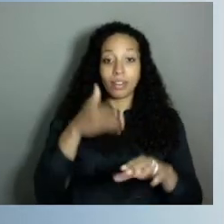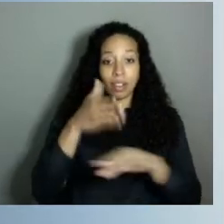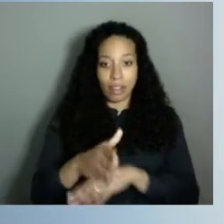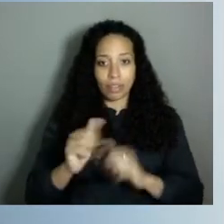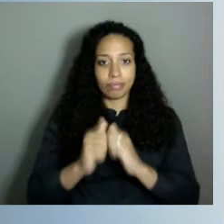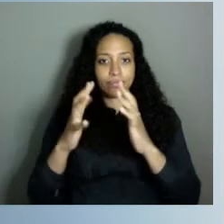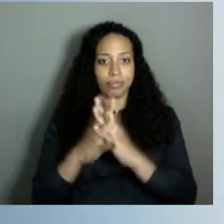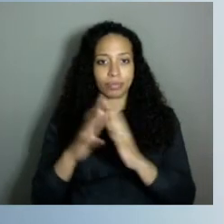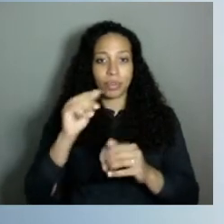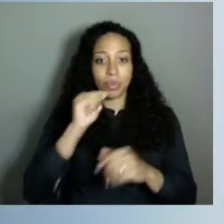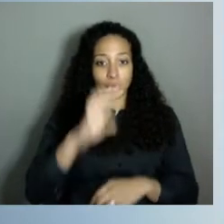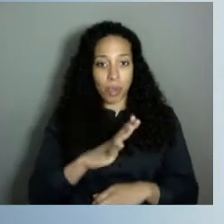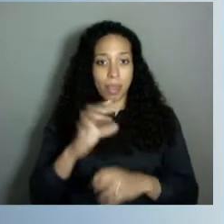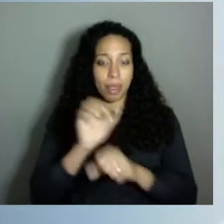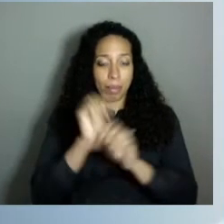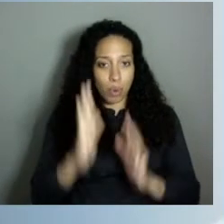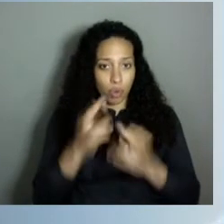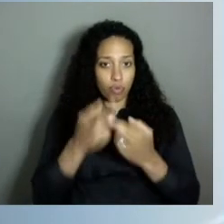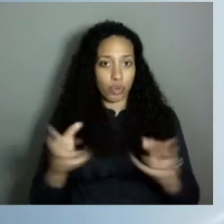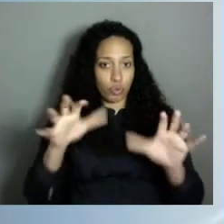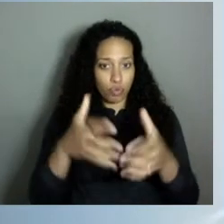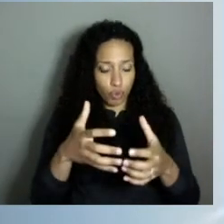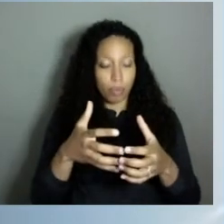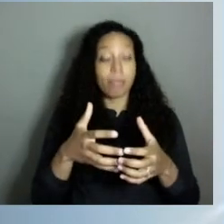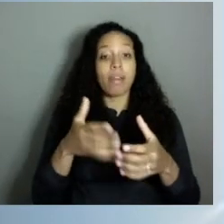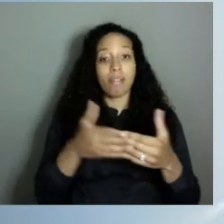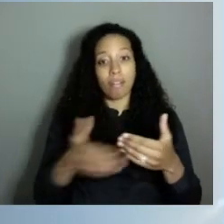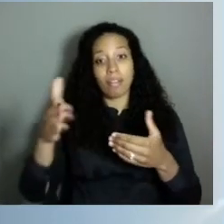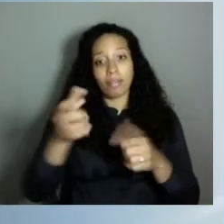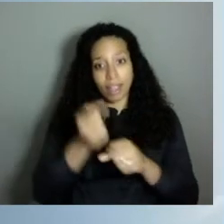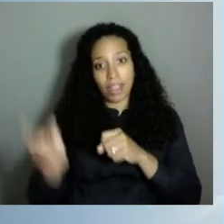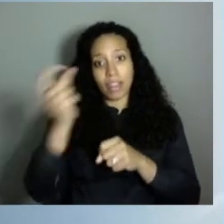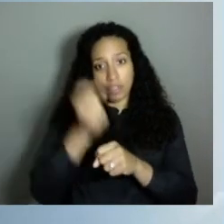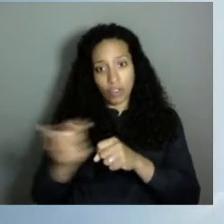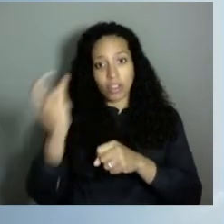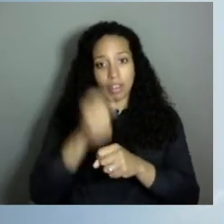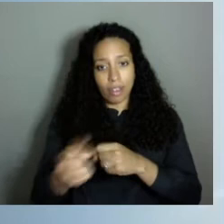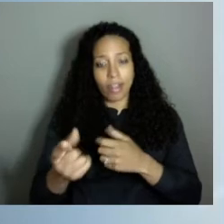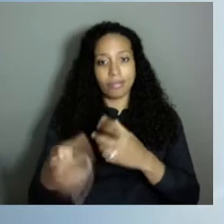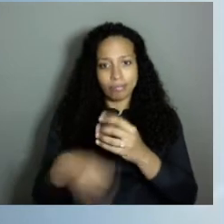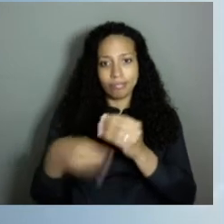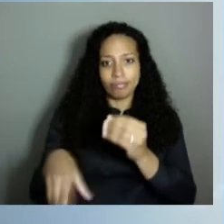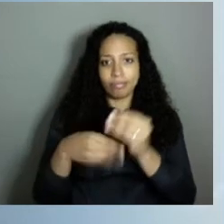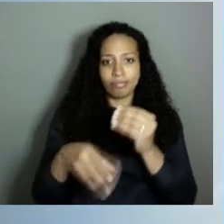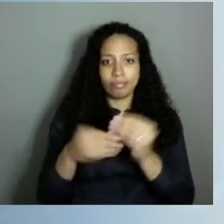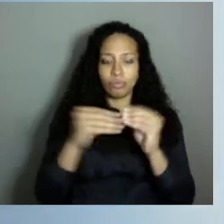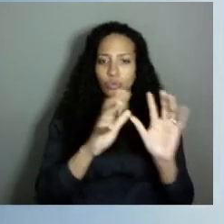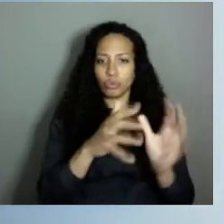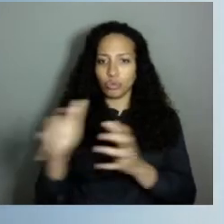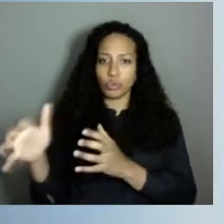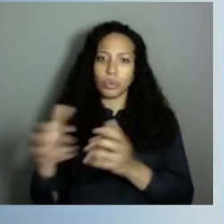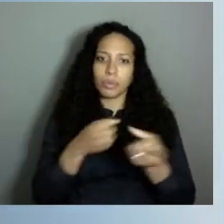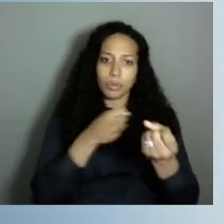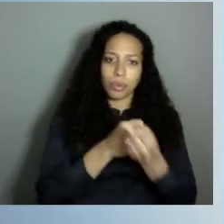Resource Group, followed by year after year of adding groups to support LGBTQ+,